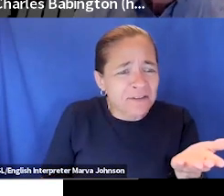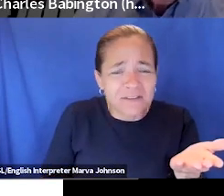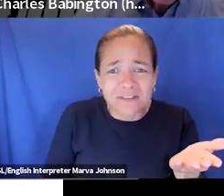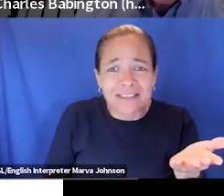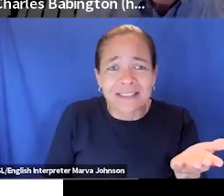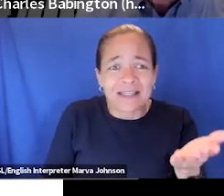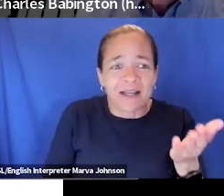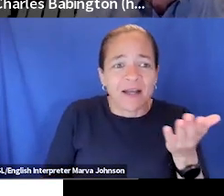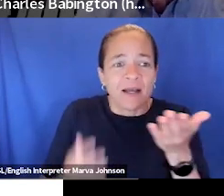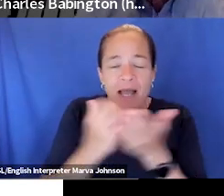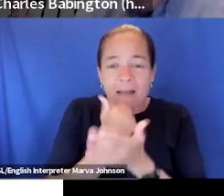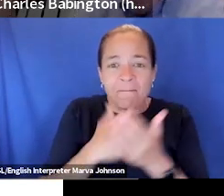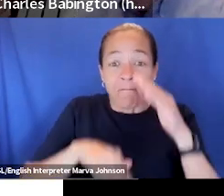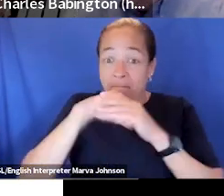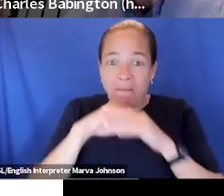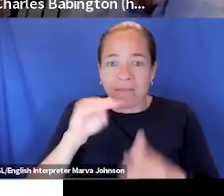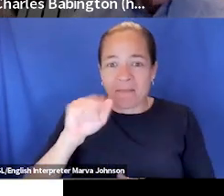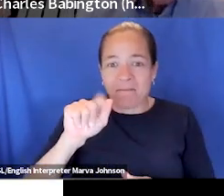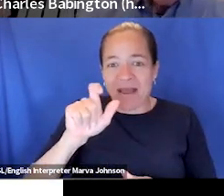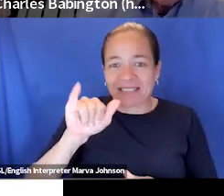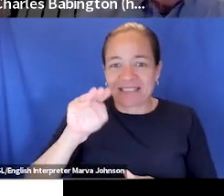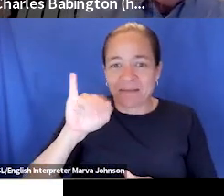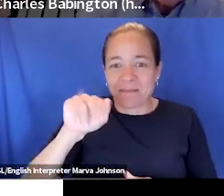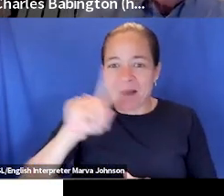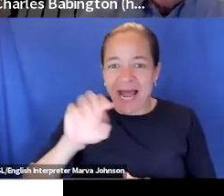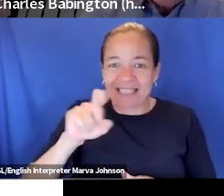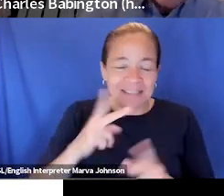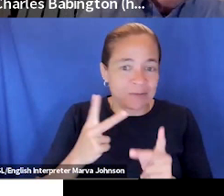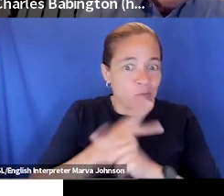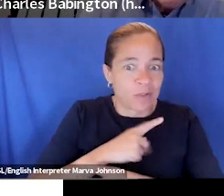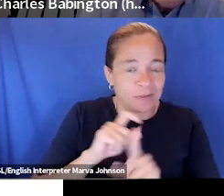maximize isn't the worst word, scale, efficiencies,